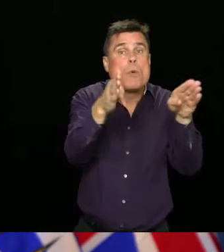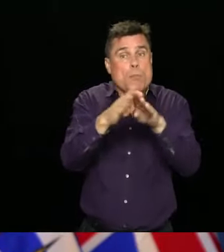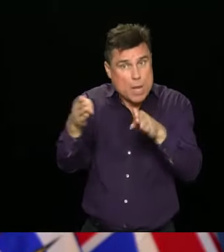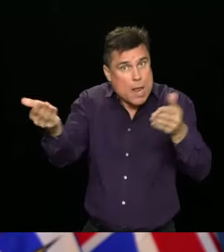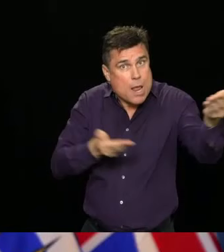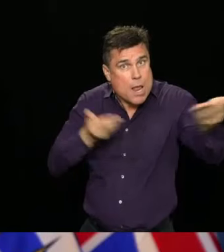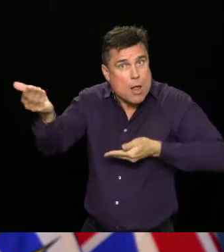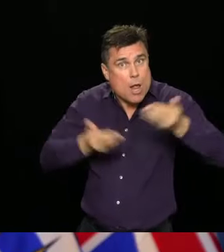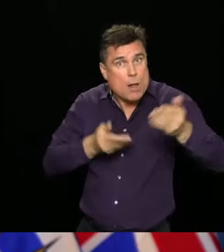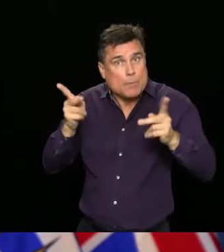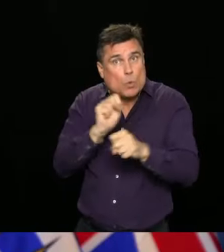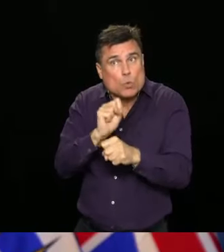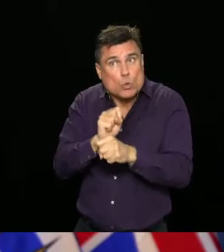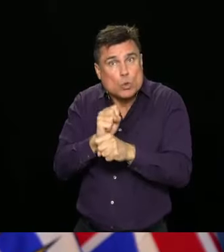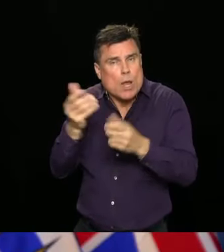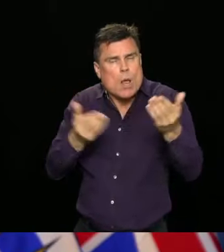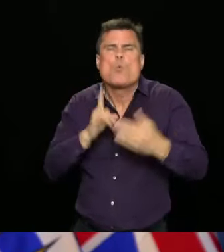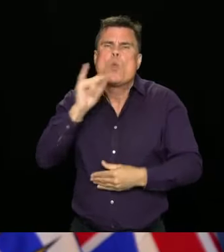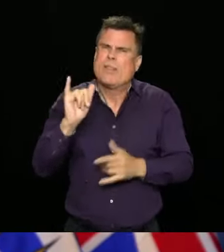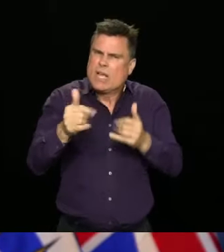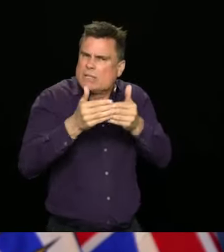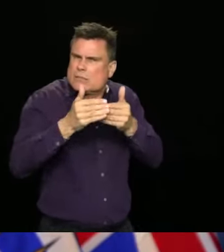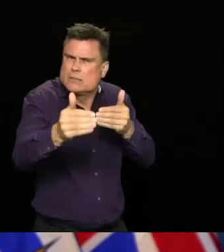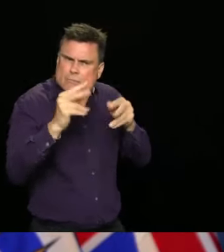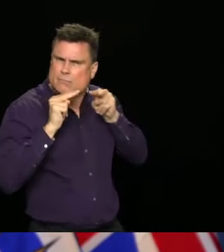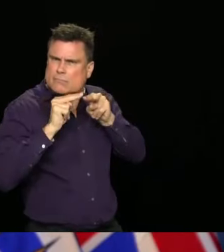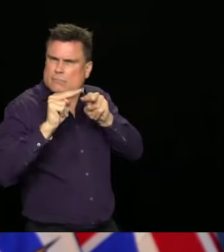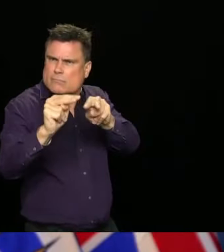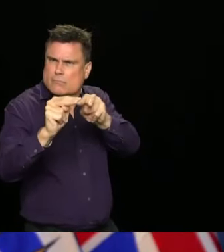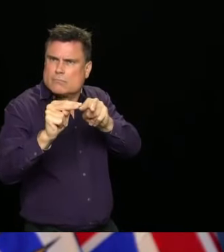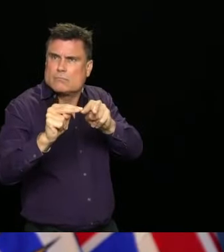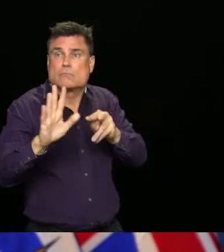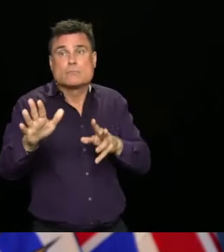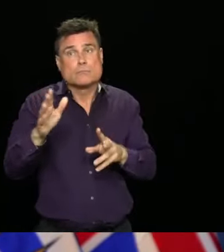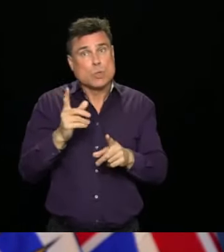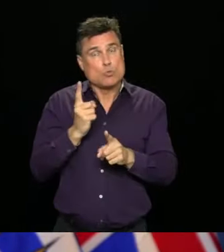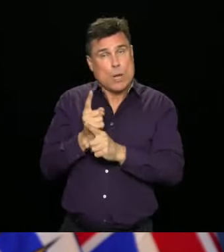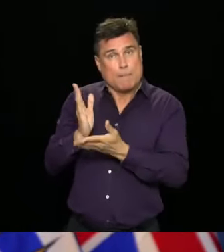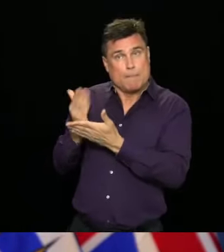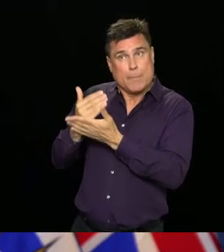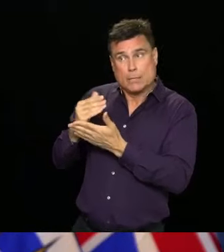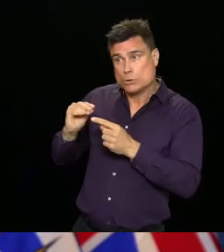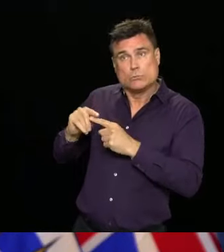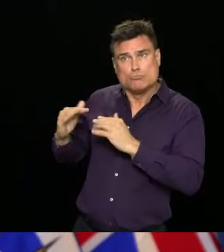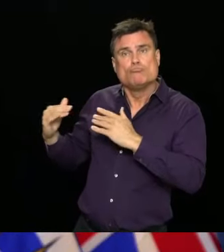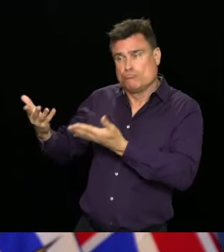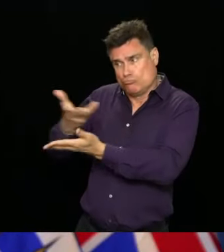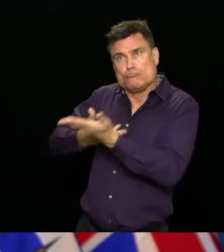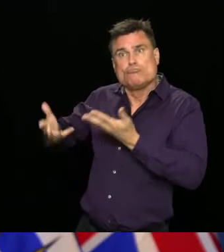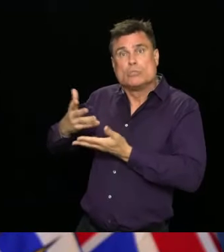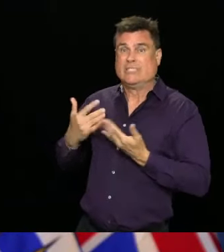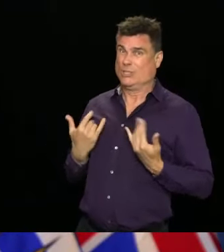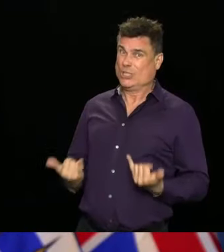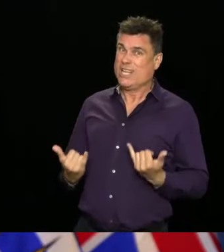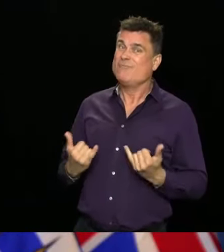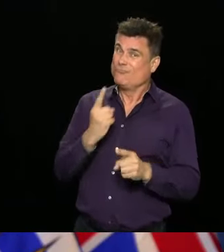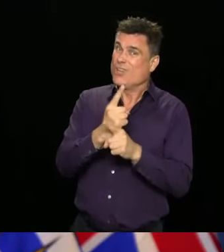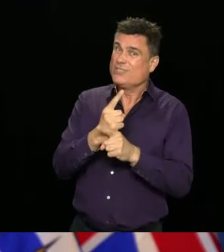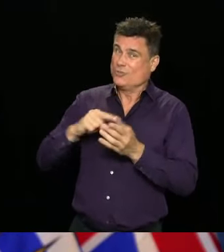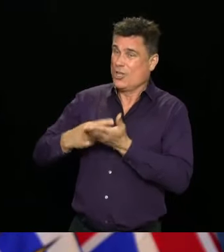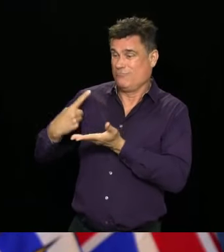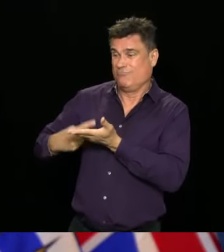supports that may be needed. So the budget consultation for next year's budget will continue on. We kick that off today, and all